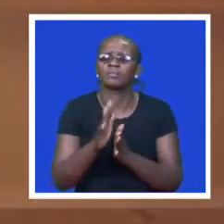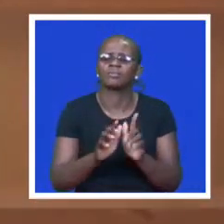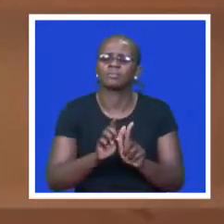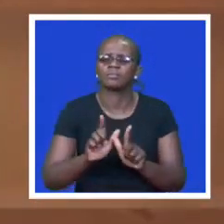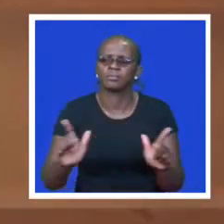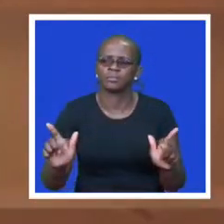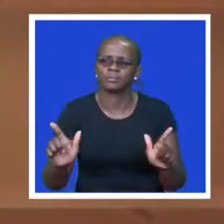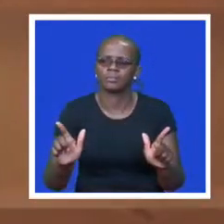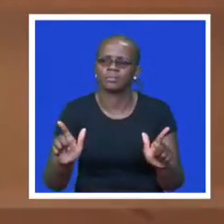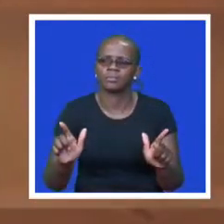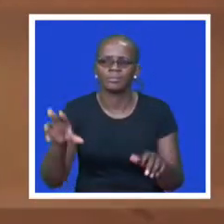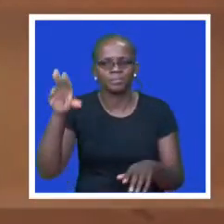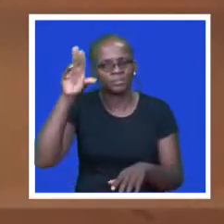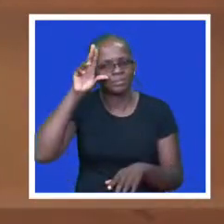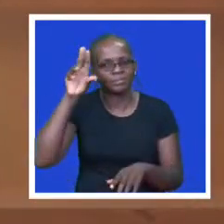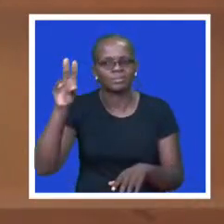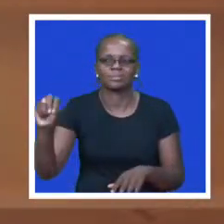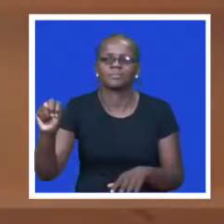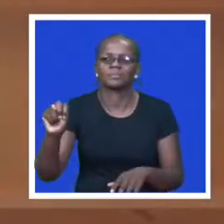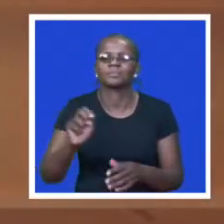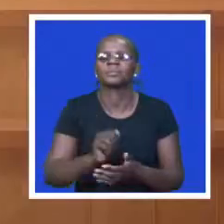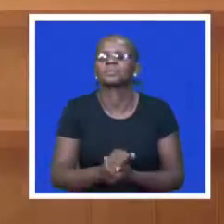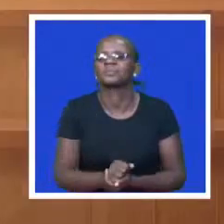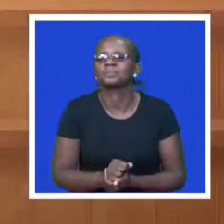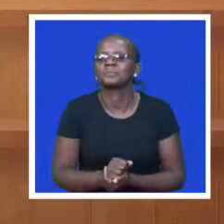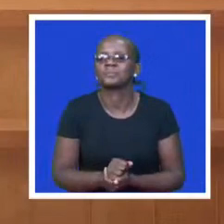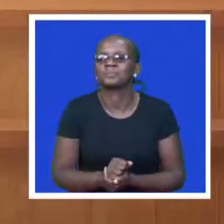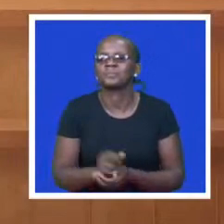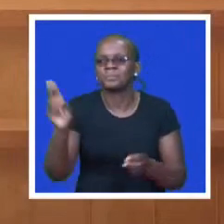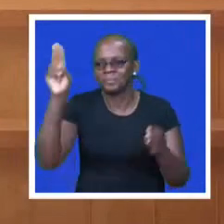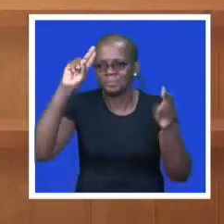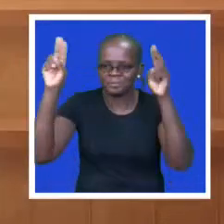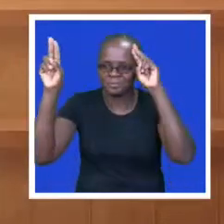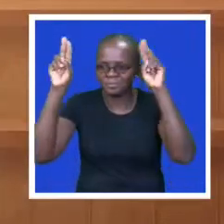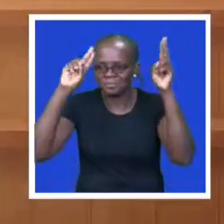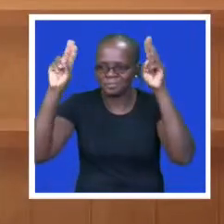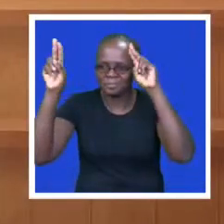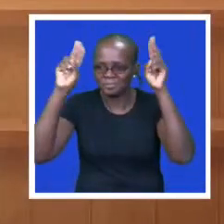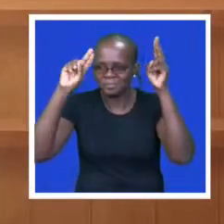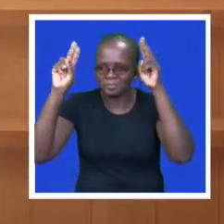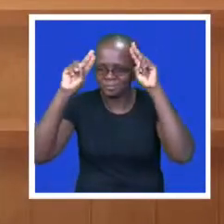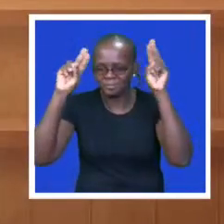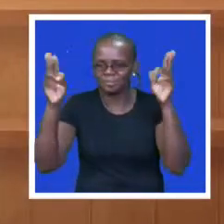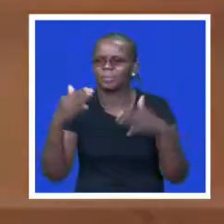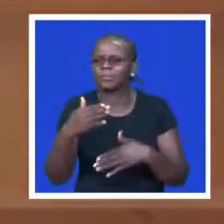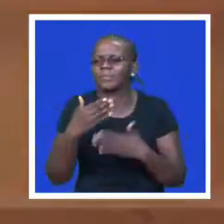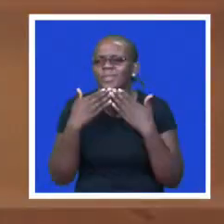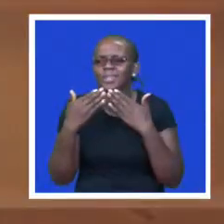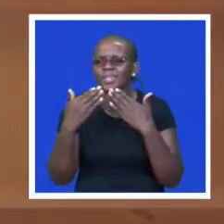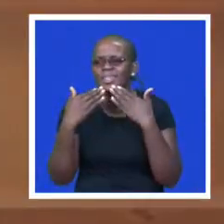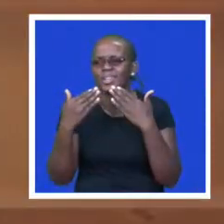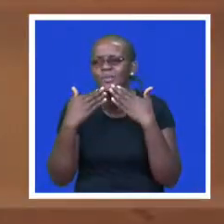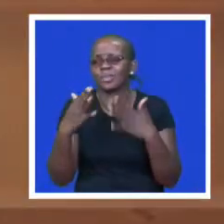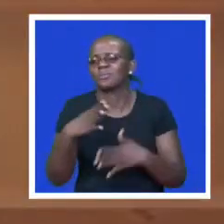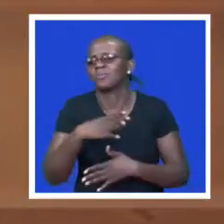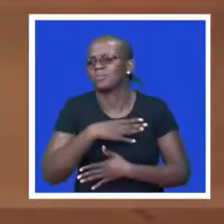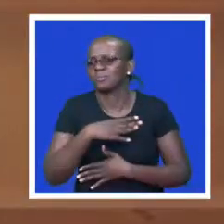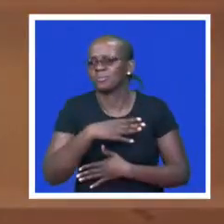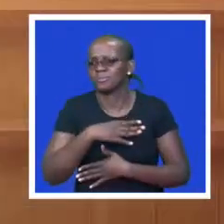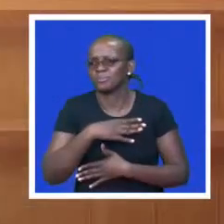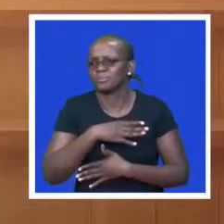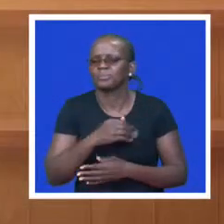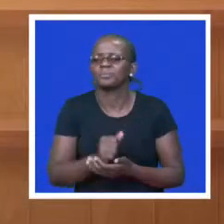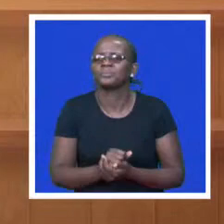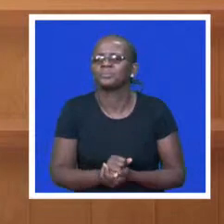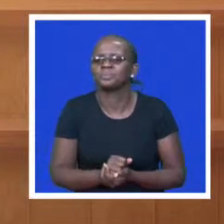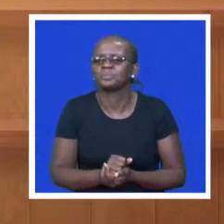interpreter Nompumelelo Hadebe. How are you doing this afternoon? I'm great, Nogwazi, thank you. Yourself? I'm doing good, thank you very much. I remember the